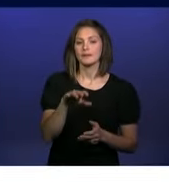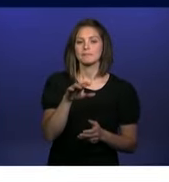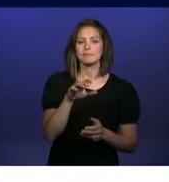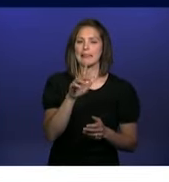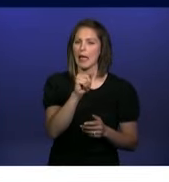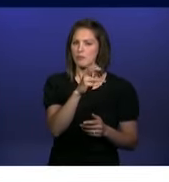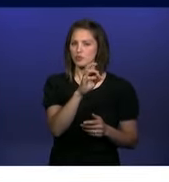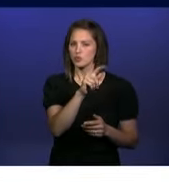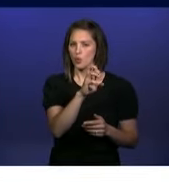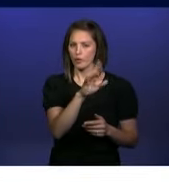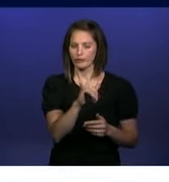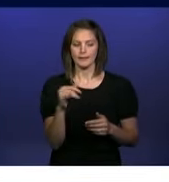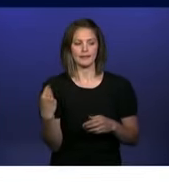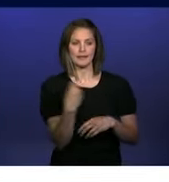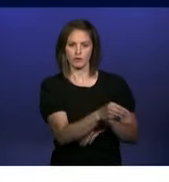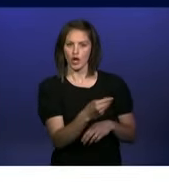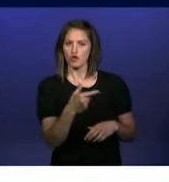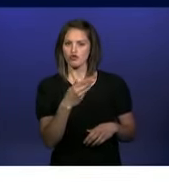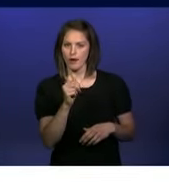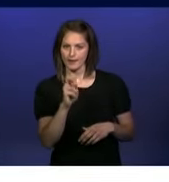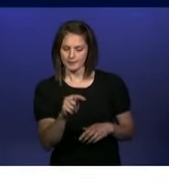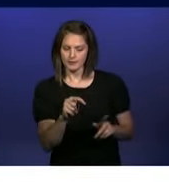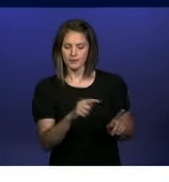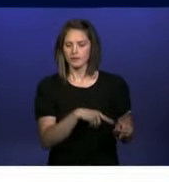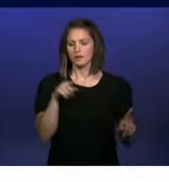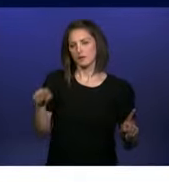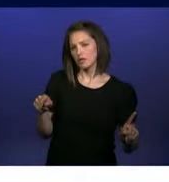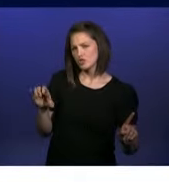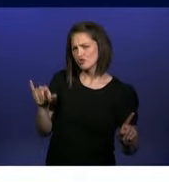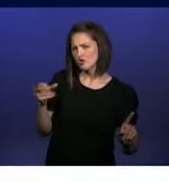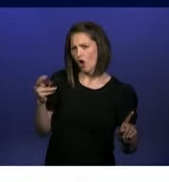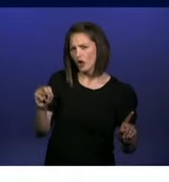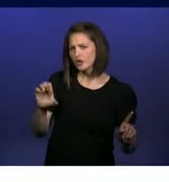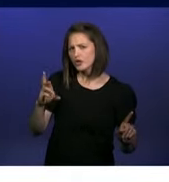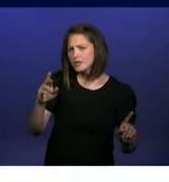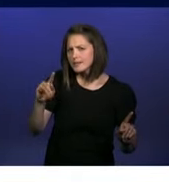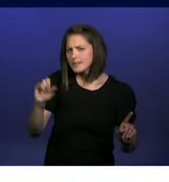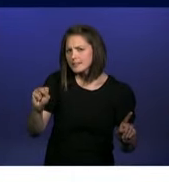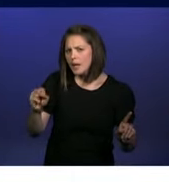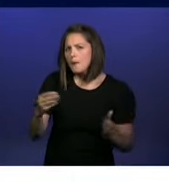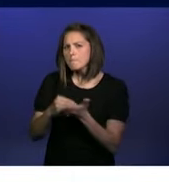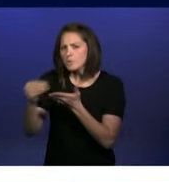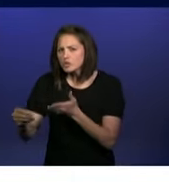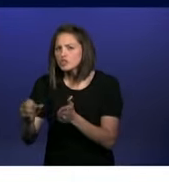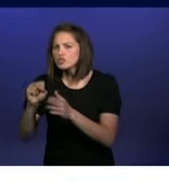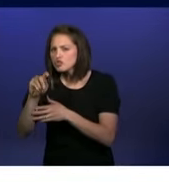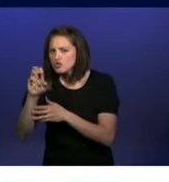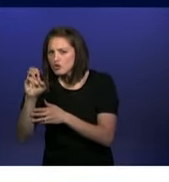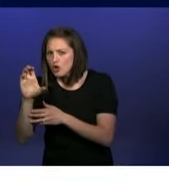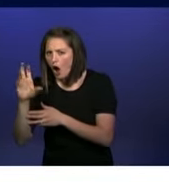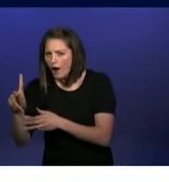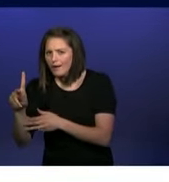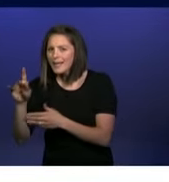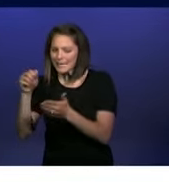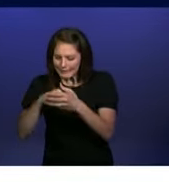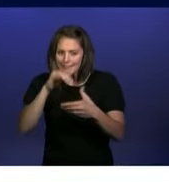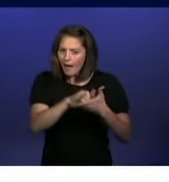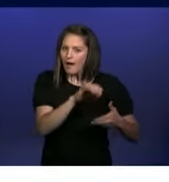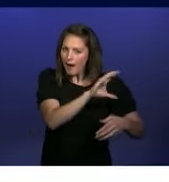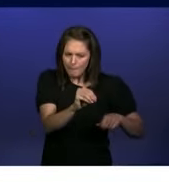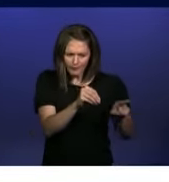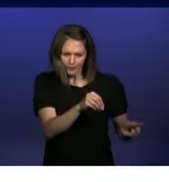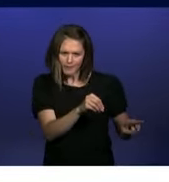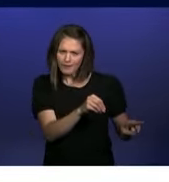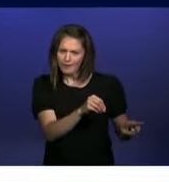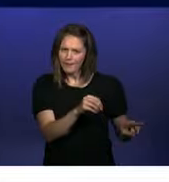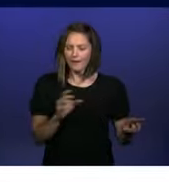that same day, John Curtis purchased stock in that company. This is the problem in Congress. At a time when somebody